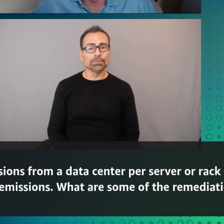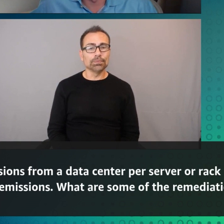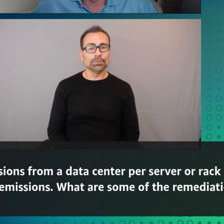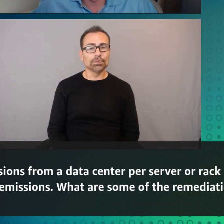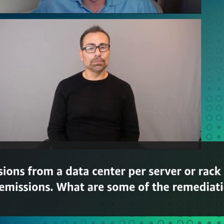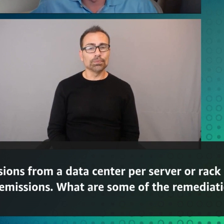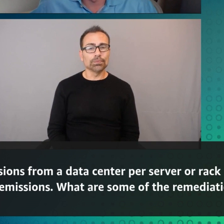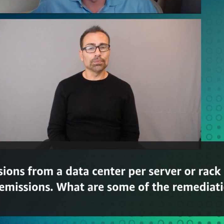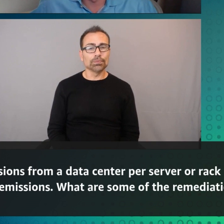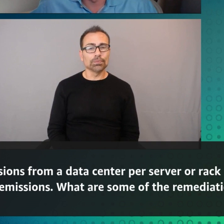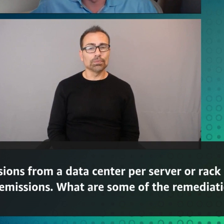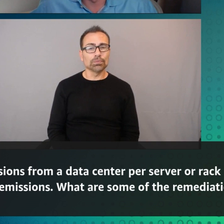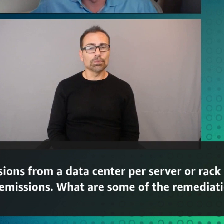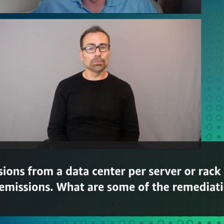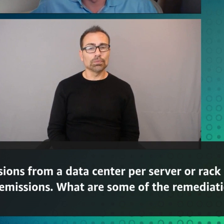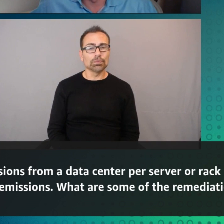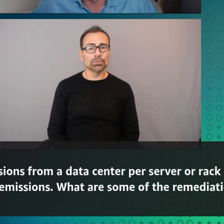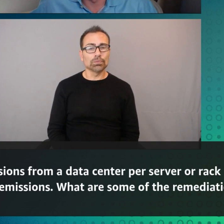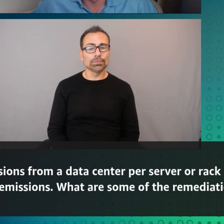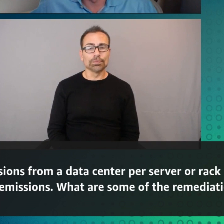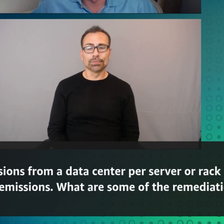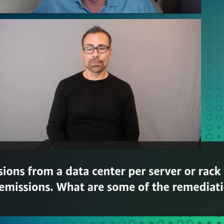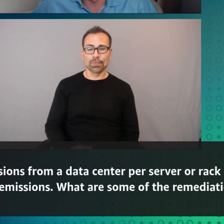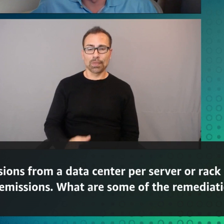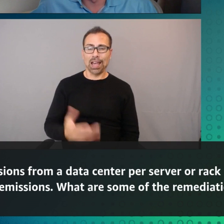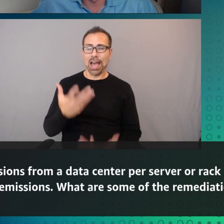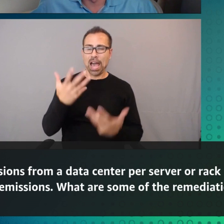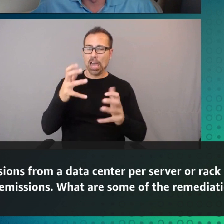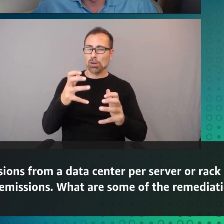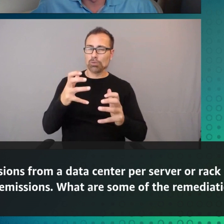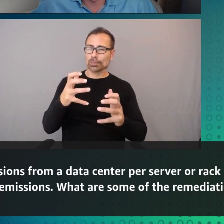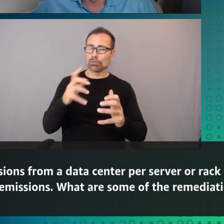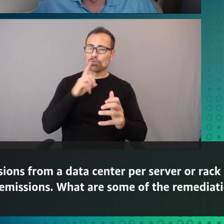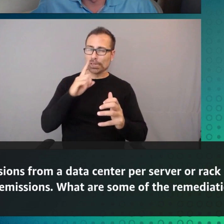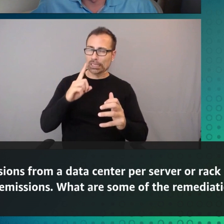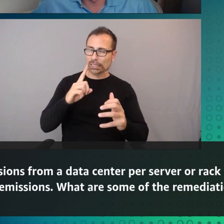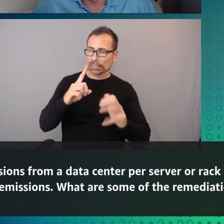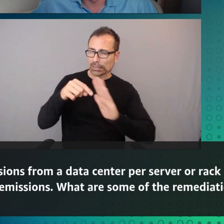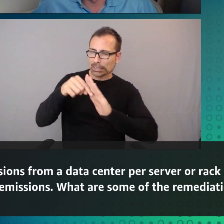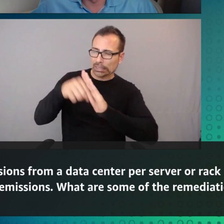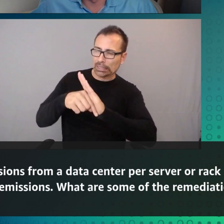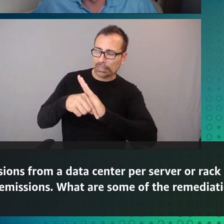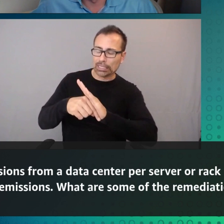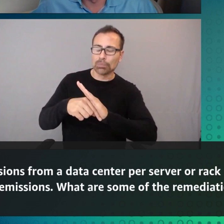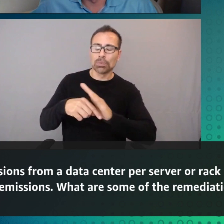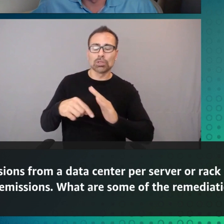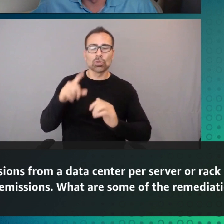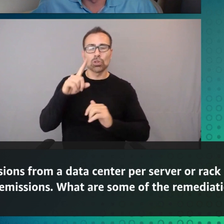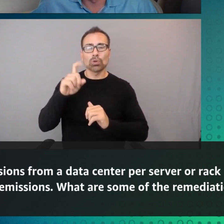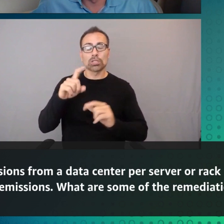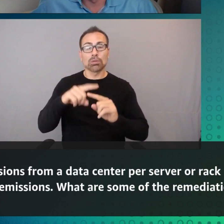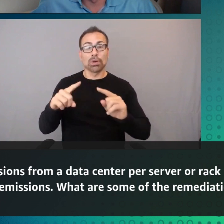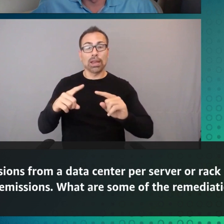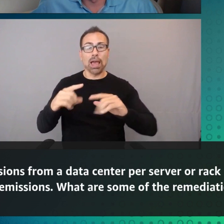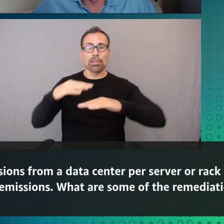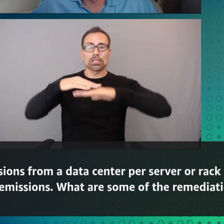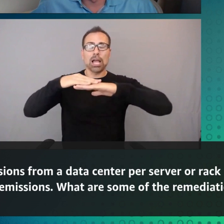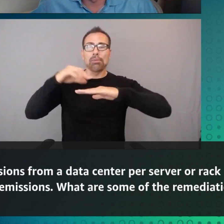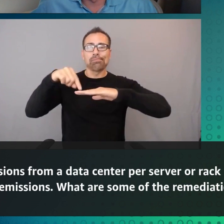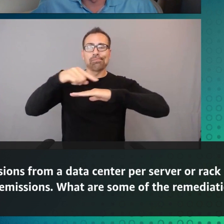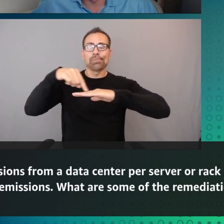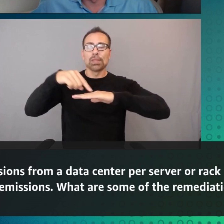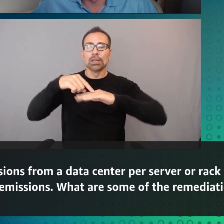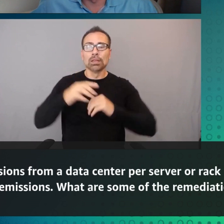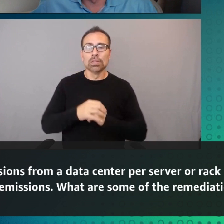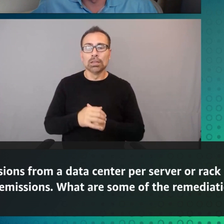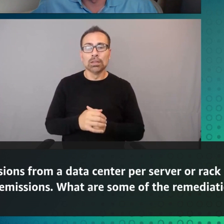to sort of like, not to go too deep into the question here, but I think at the top level, like high level, if you are